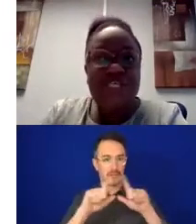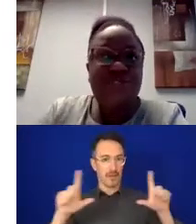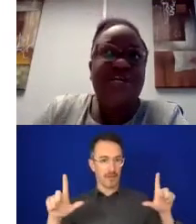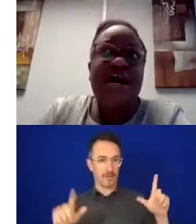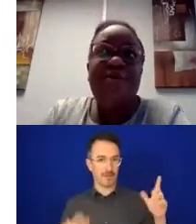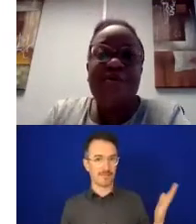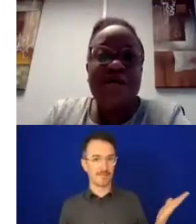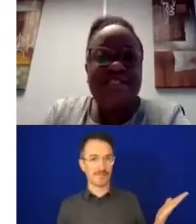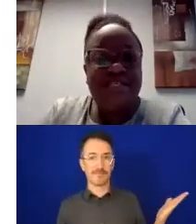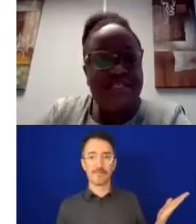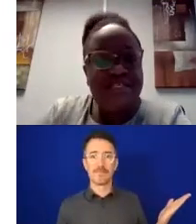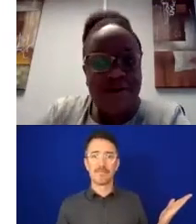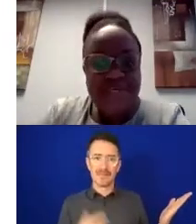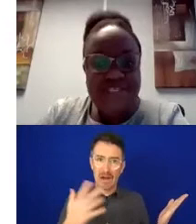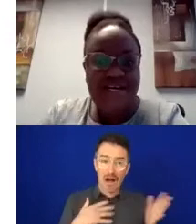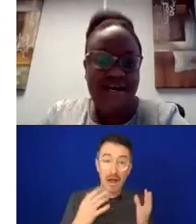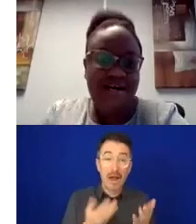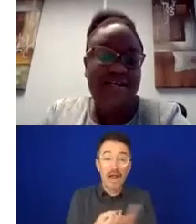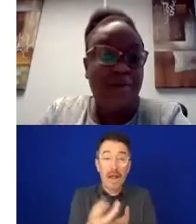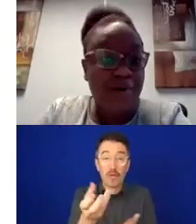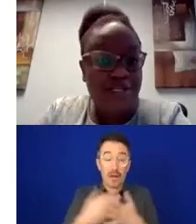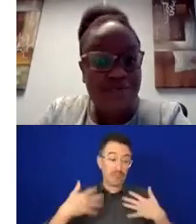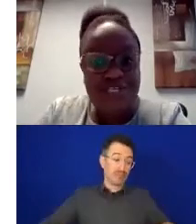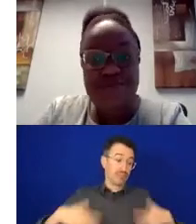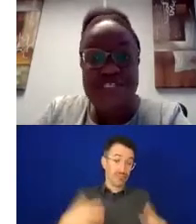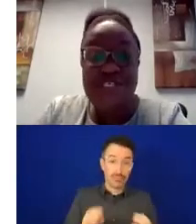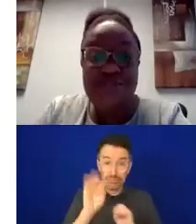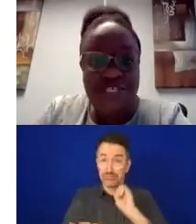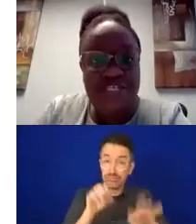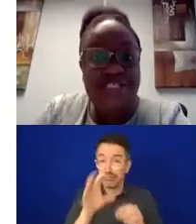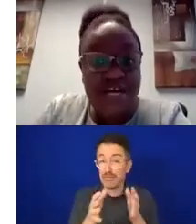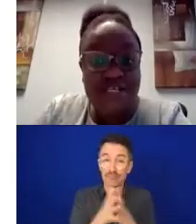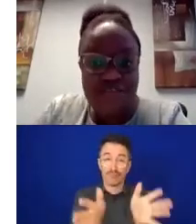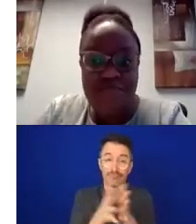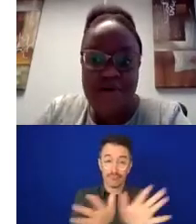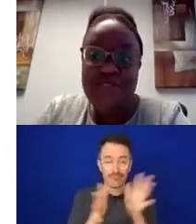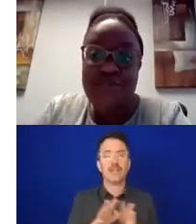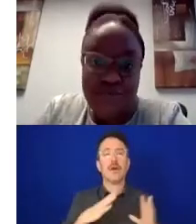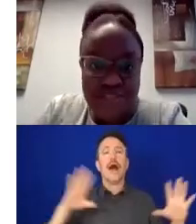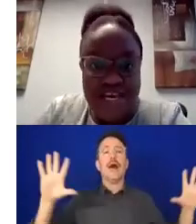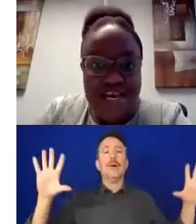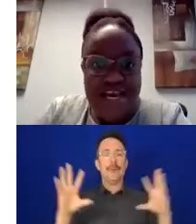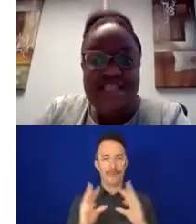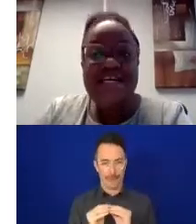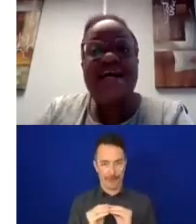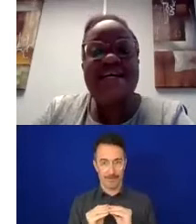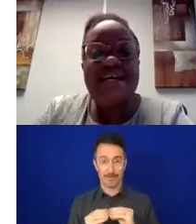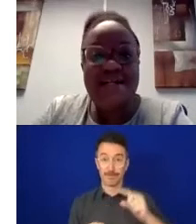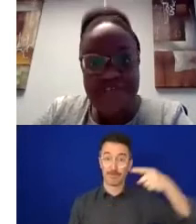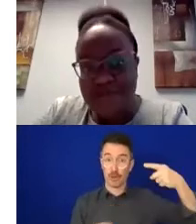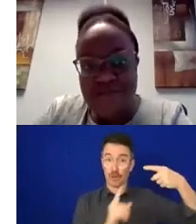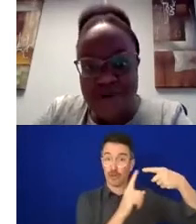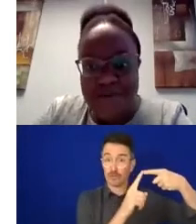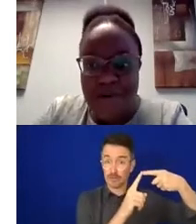So just to recap on what the key takeaways here are. Number one, using research to change can shift power to youth. It can